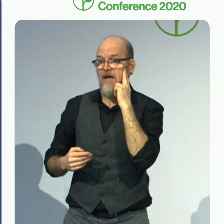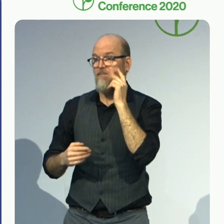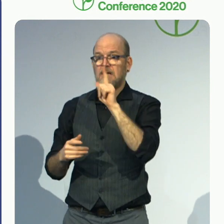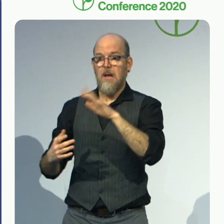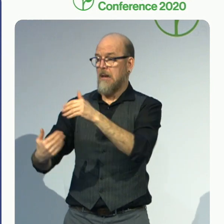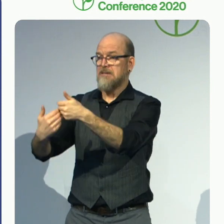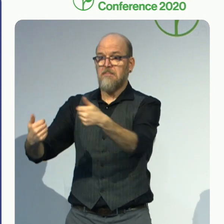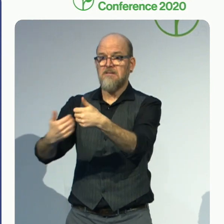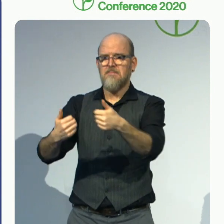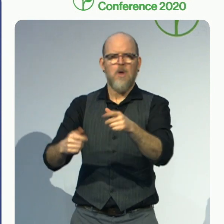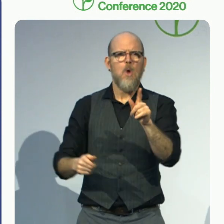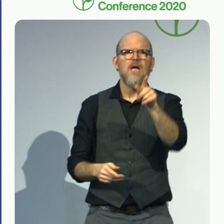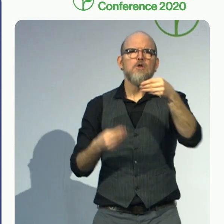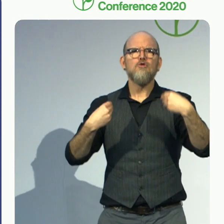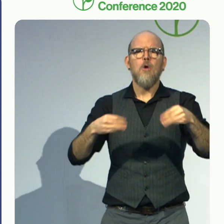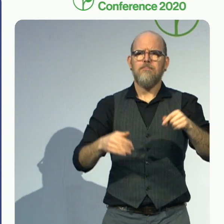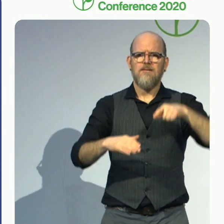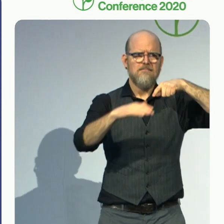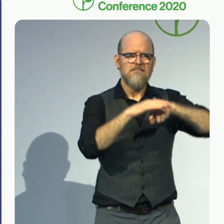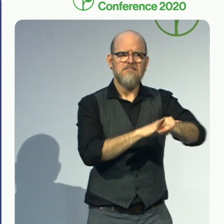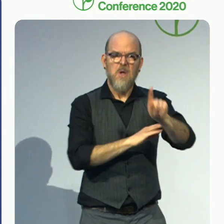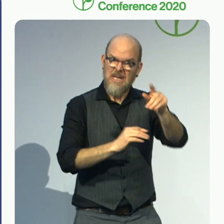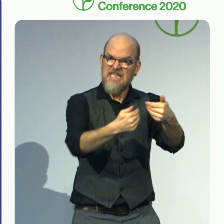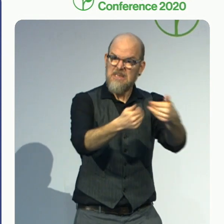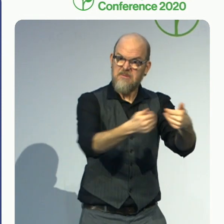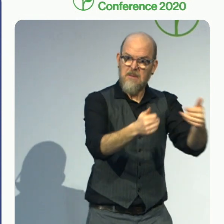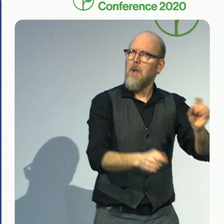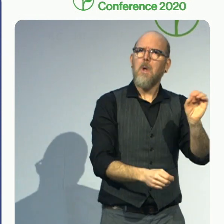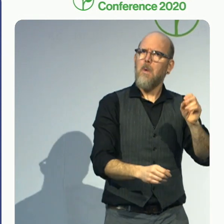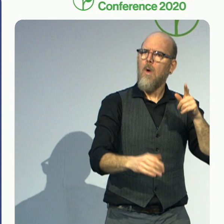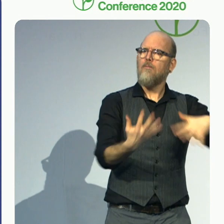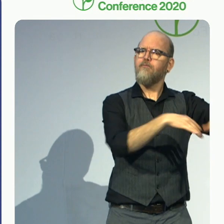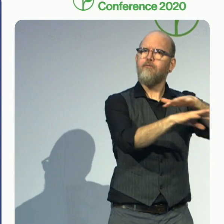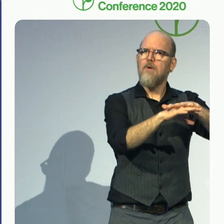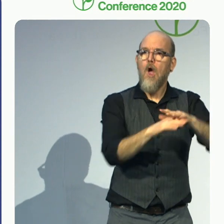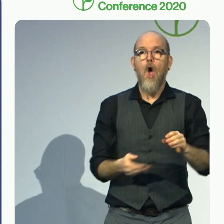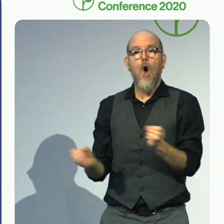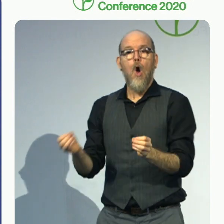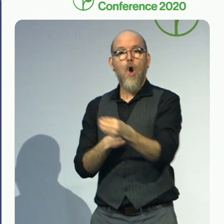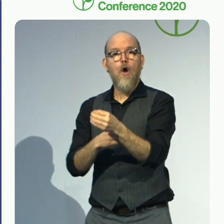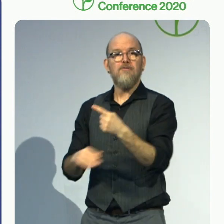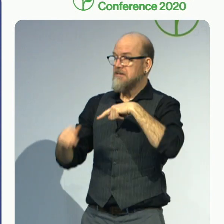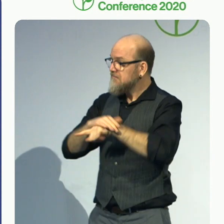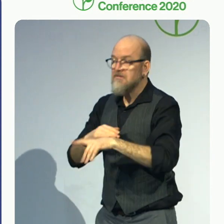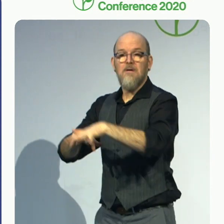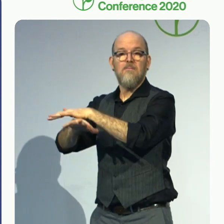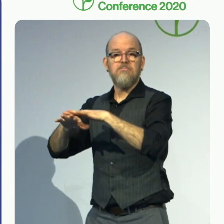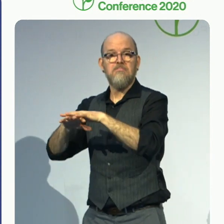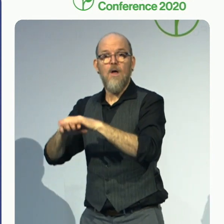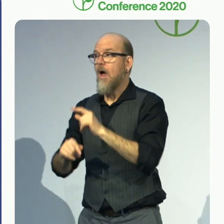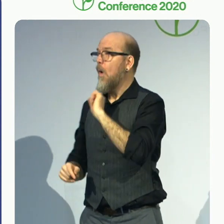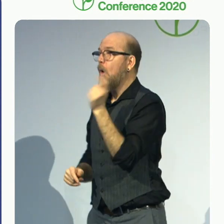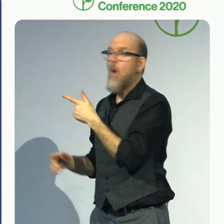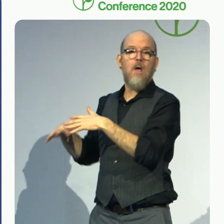offices, obviously, in the future. That's the dream. We want to create an inclusive society with children who learn together, and play together, learn to